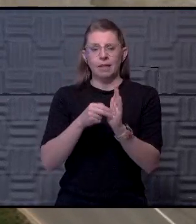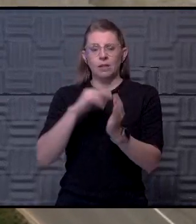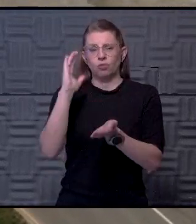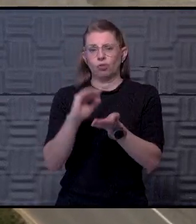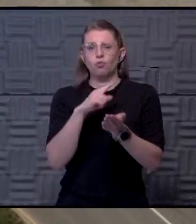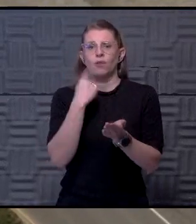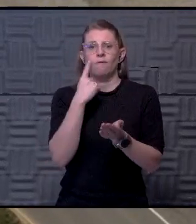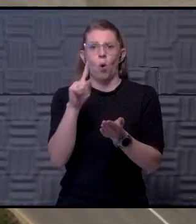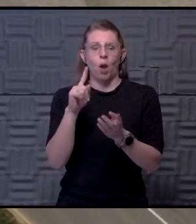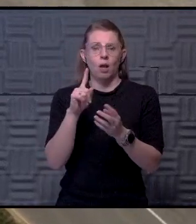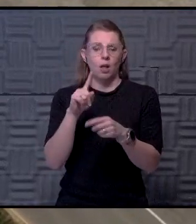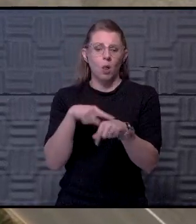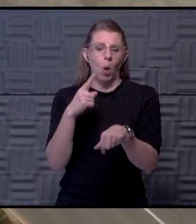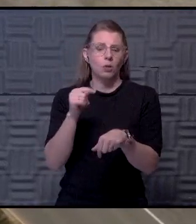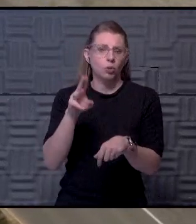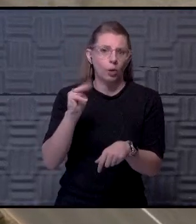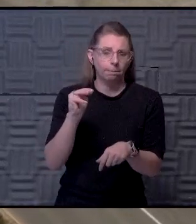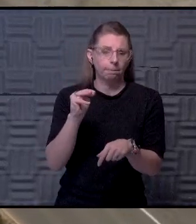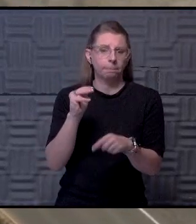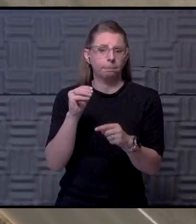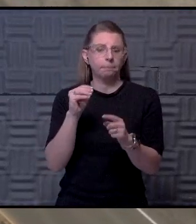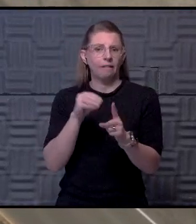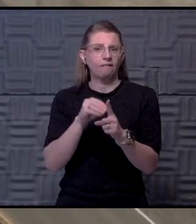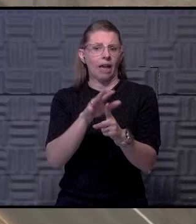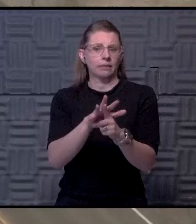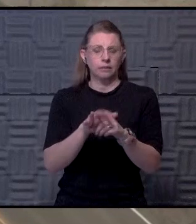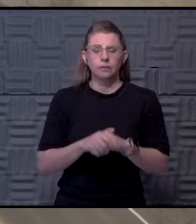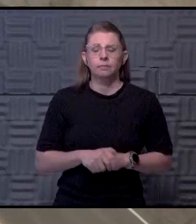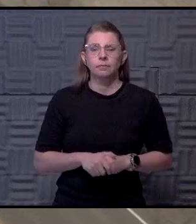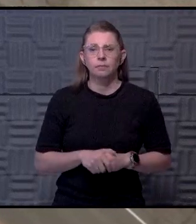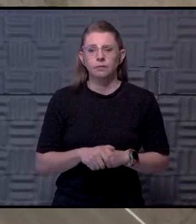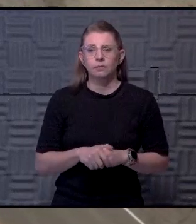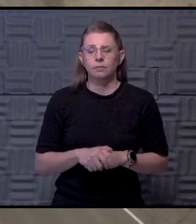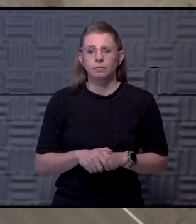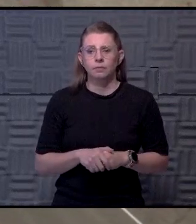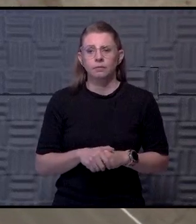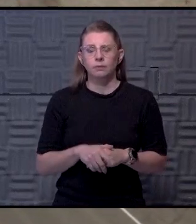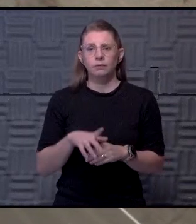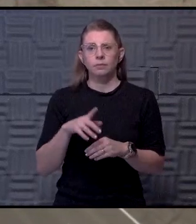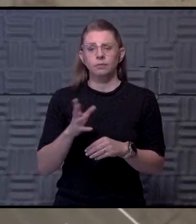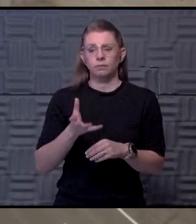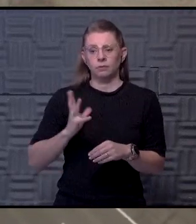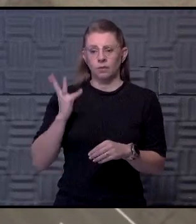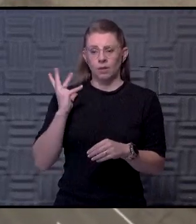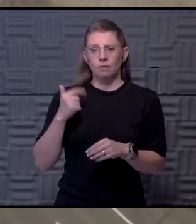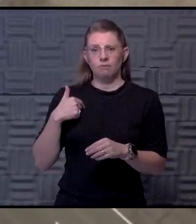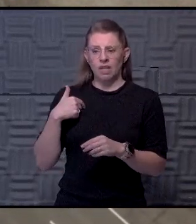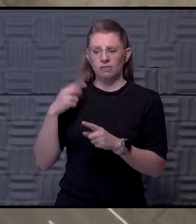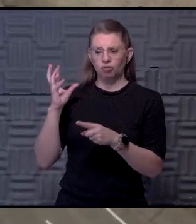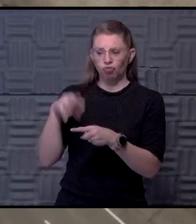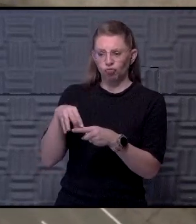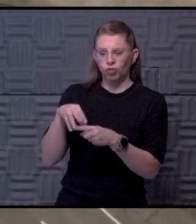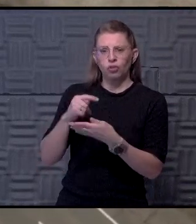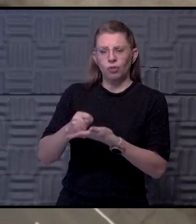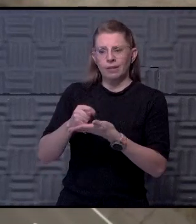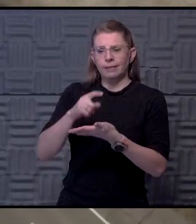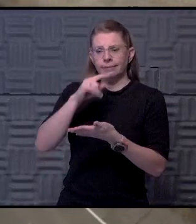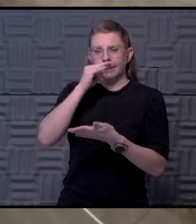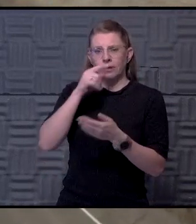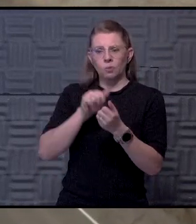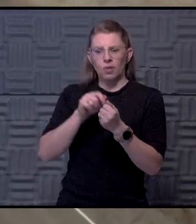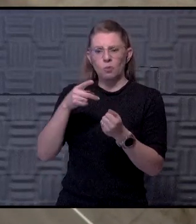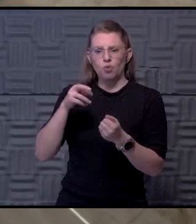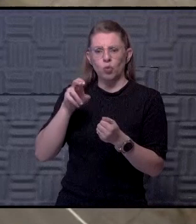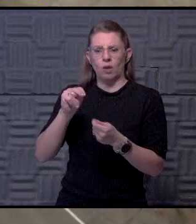his case, through my experience coming from Florida, where I was treating kids with proton therapy, I knew that in his case we could